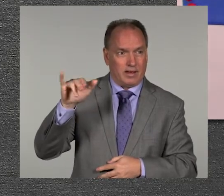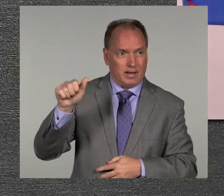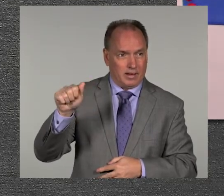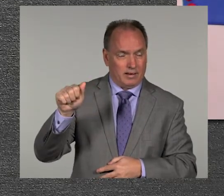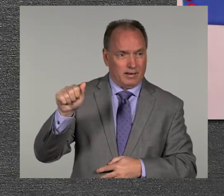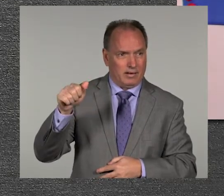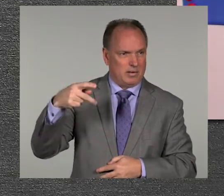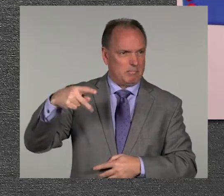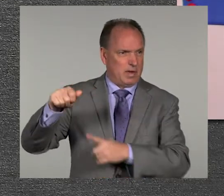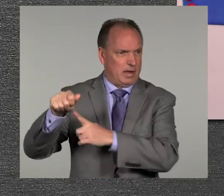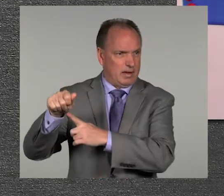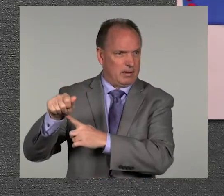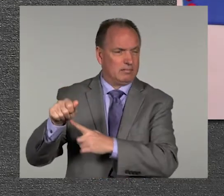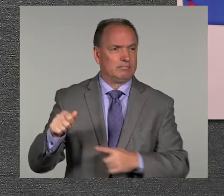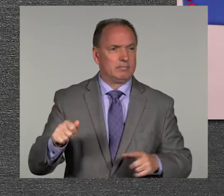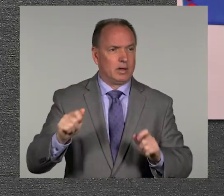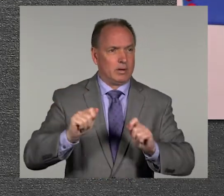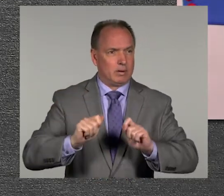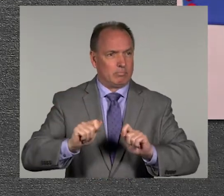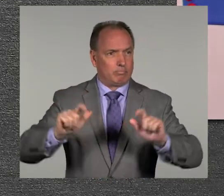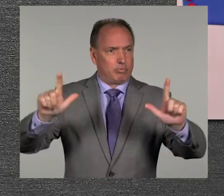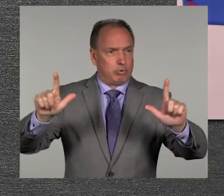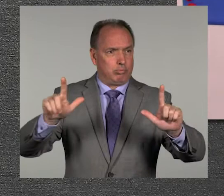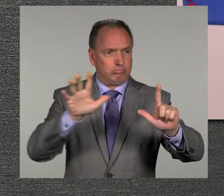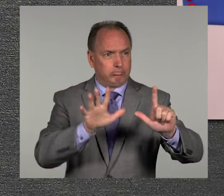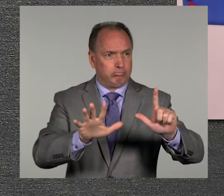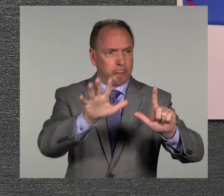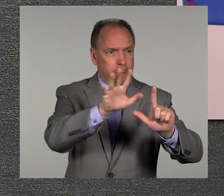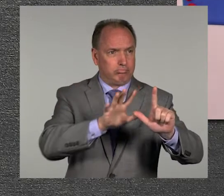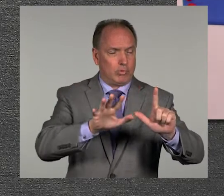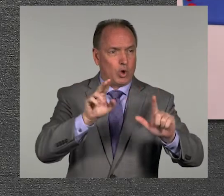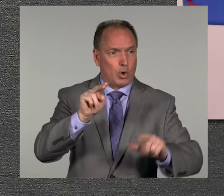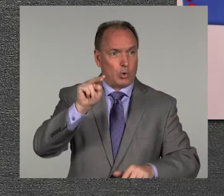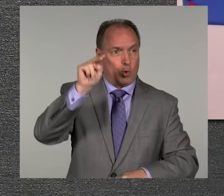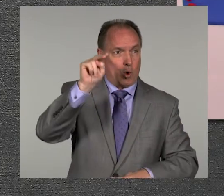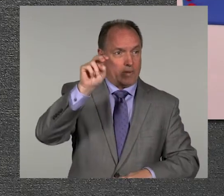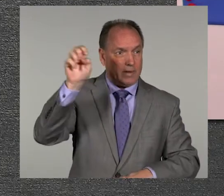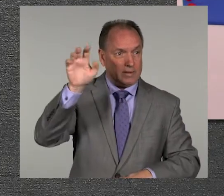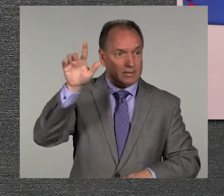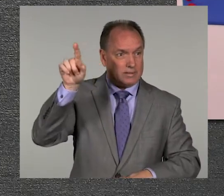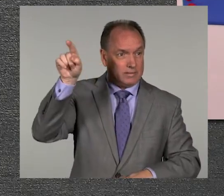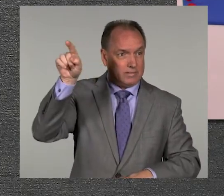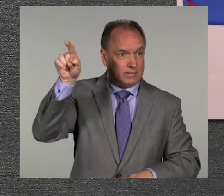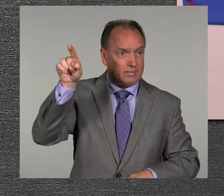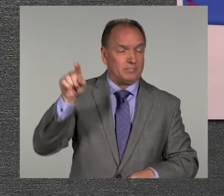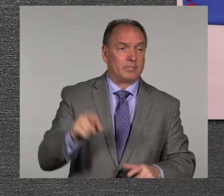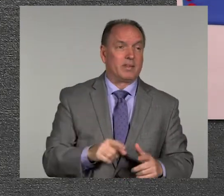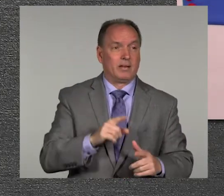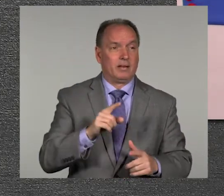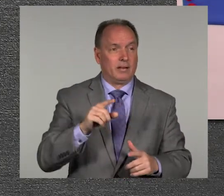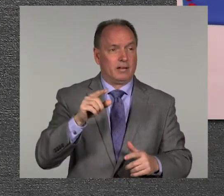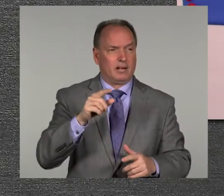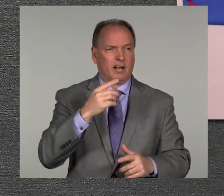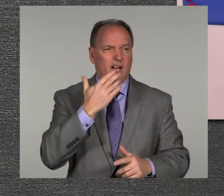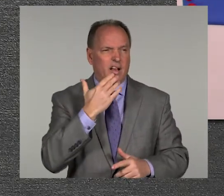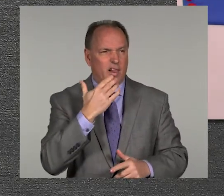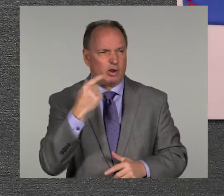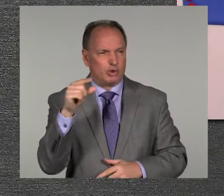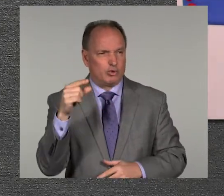Pennsylvania is in the northeast part of the United States. And on this map, it is